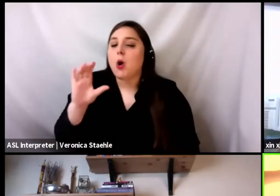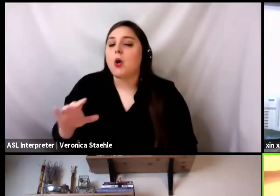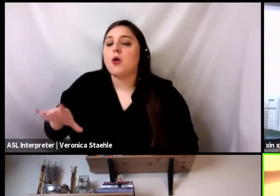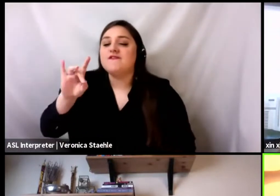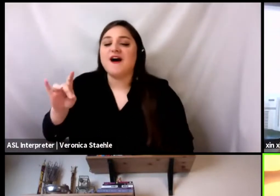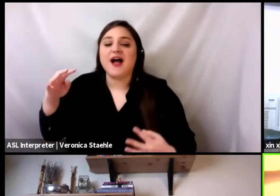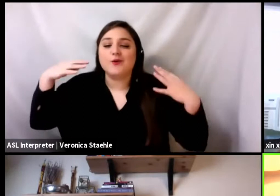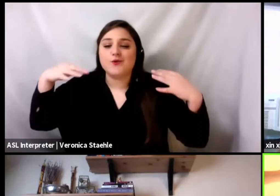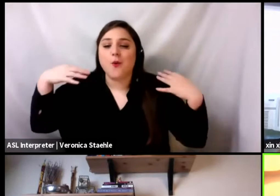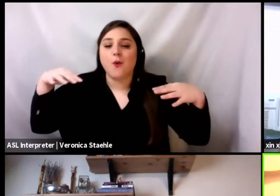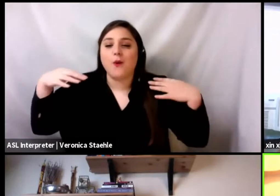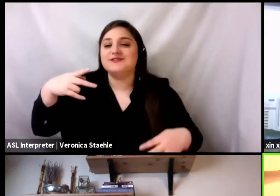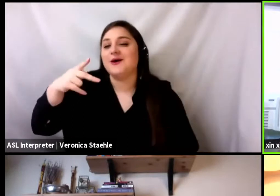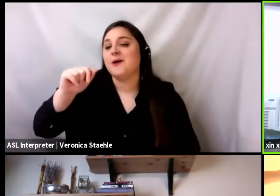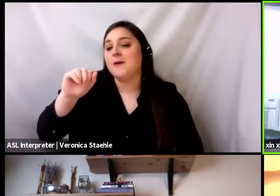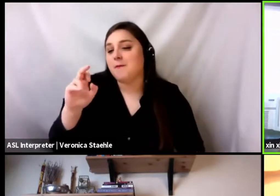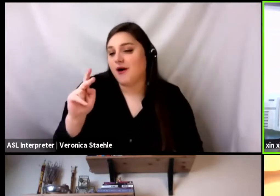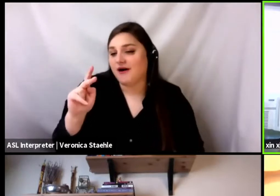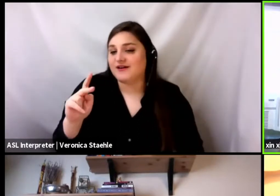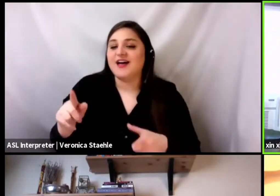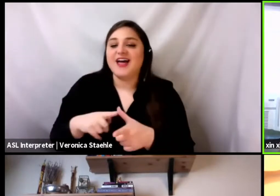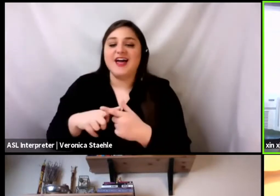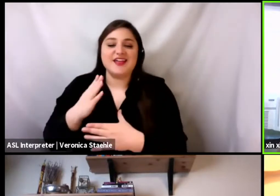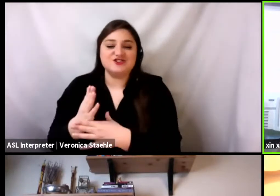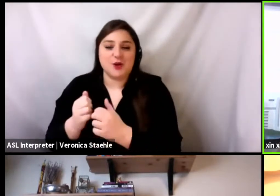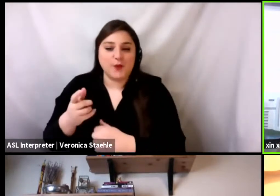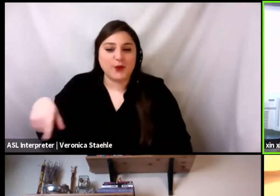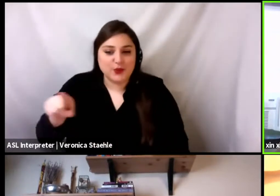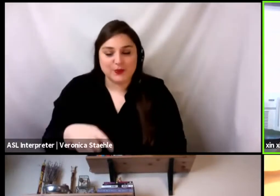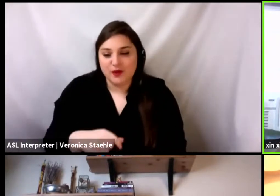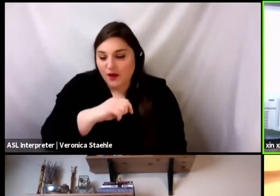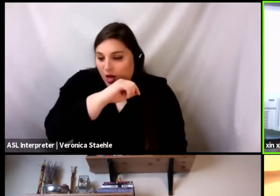park, and I'm gonna, share and play that.